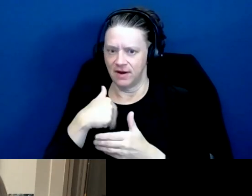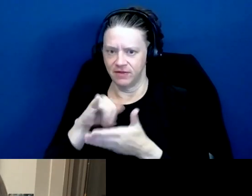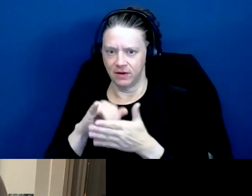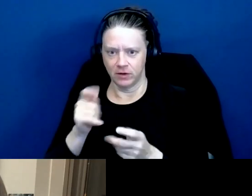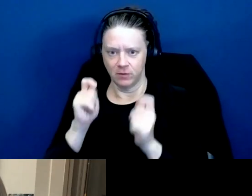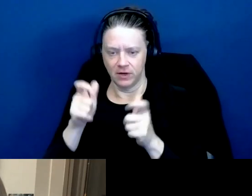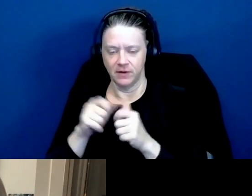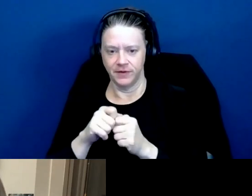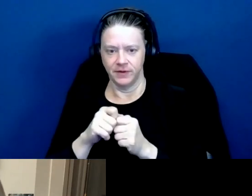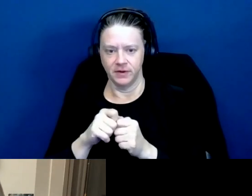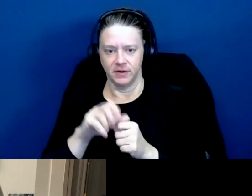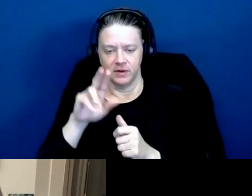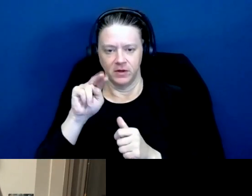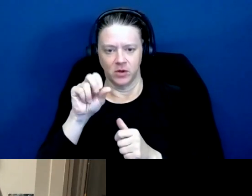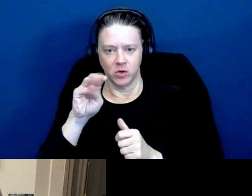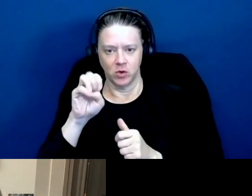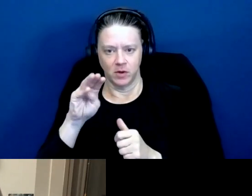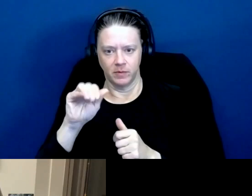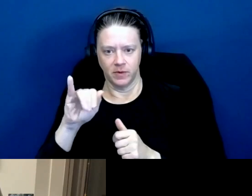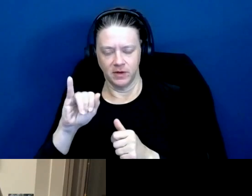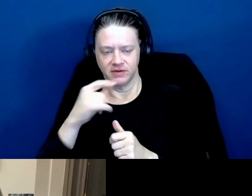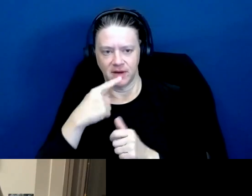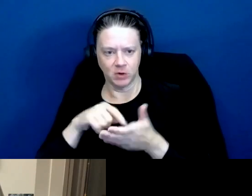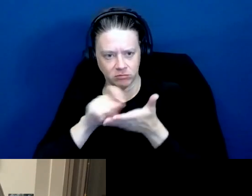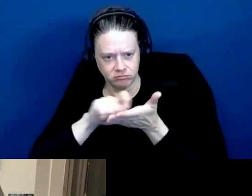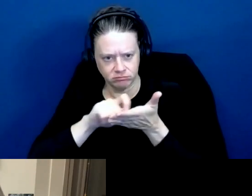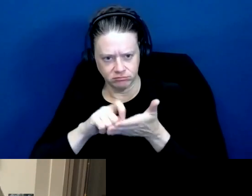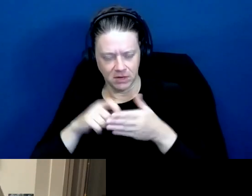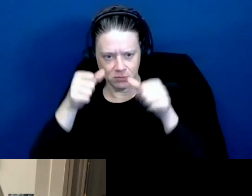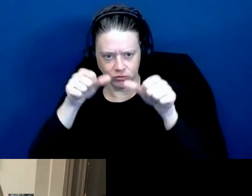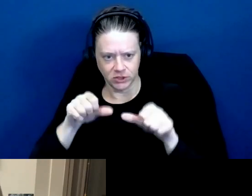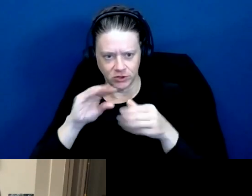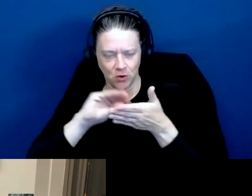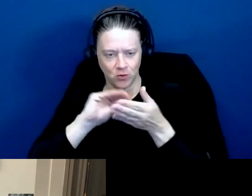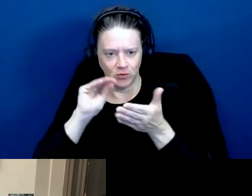I'm gonna write it in one of my many Post-it notes. Great.